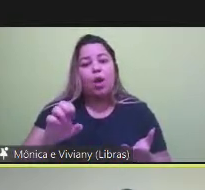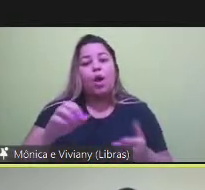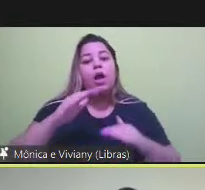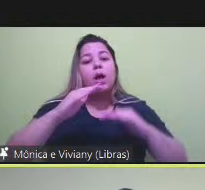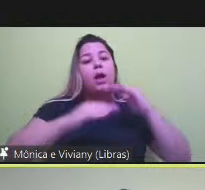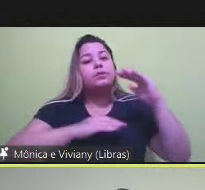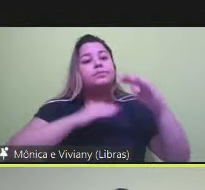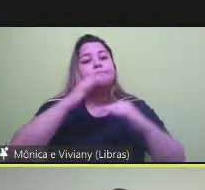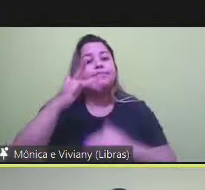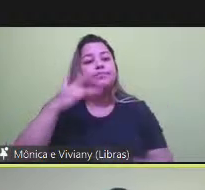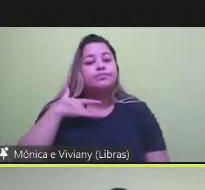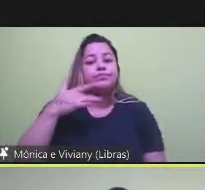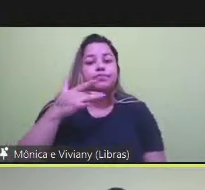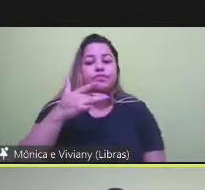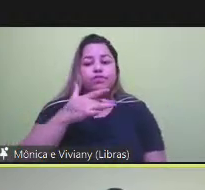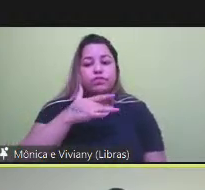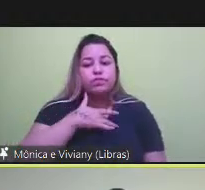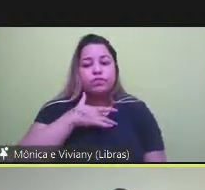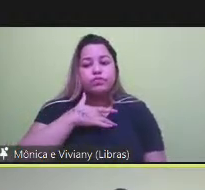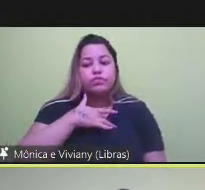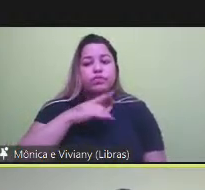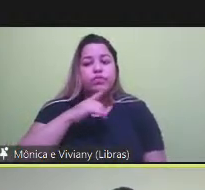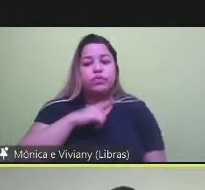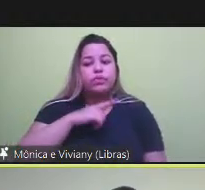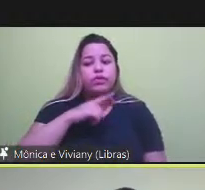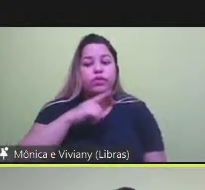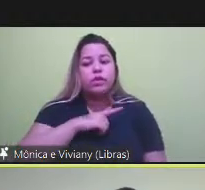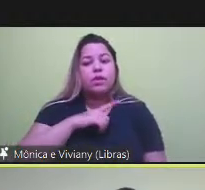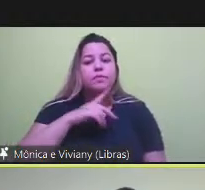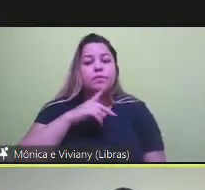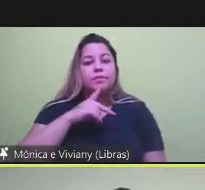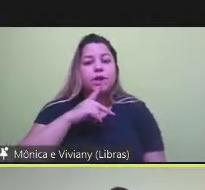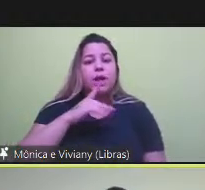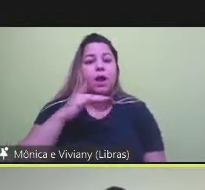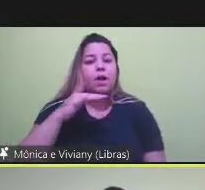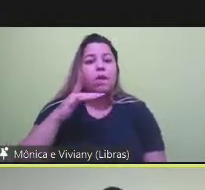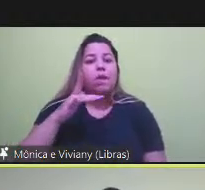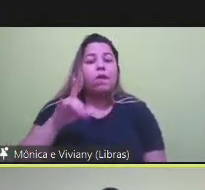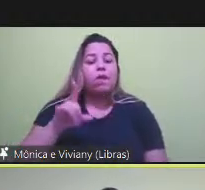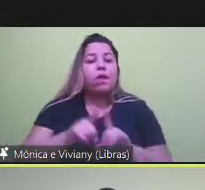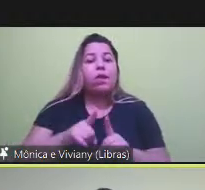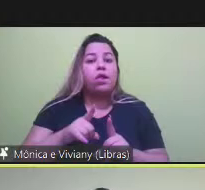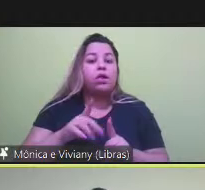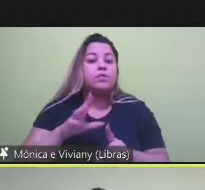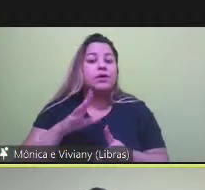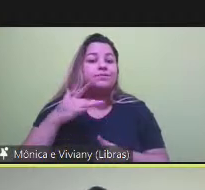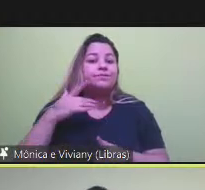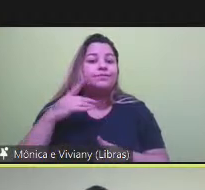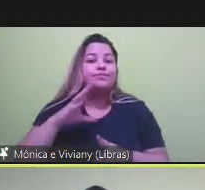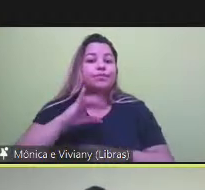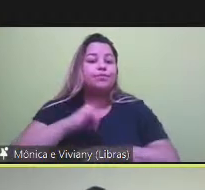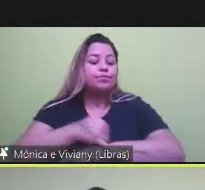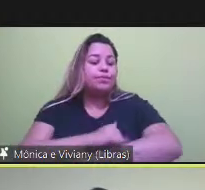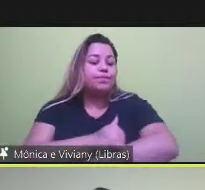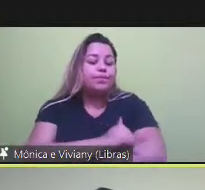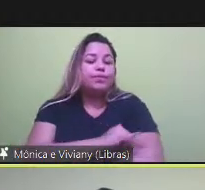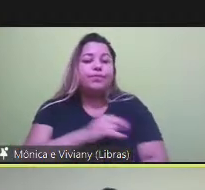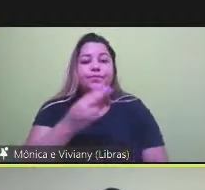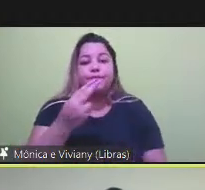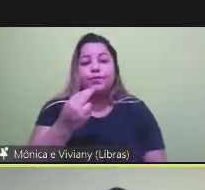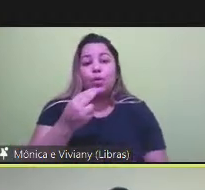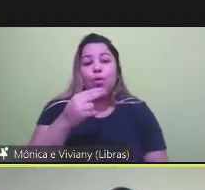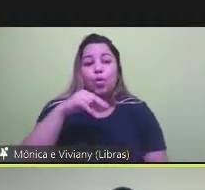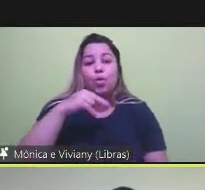QC Saudável, which has the objective to prevent and face obesity. And we also